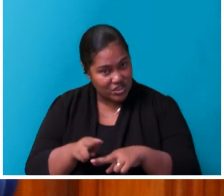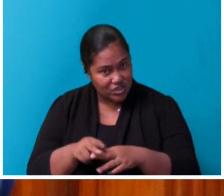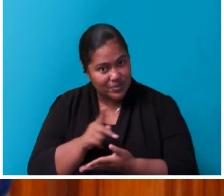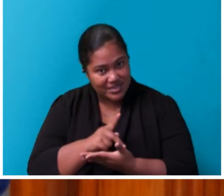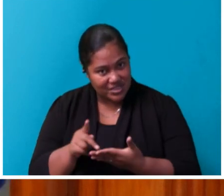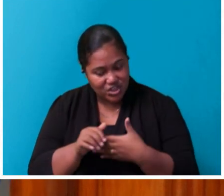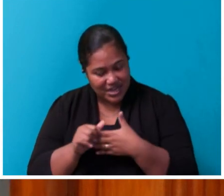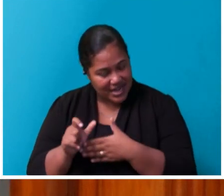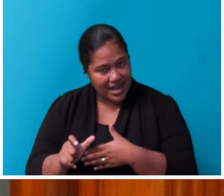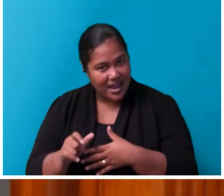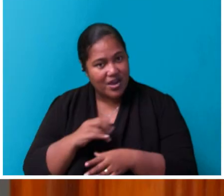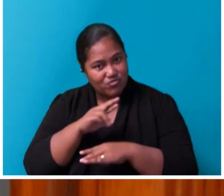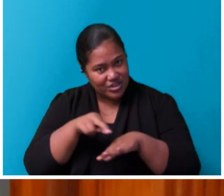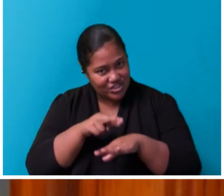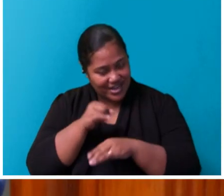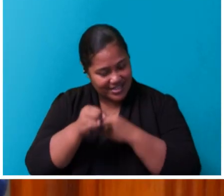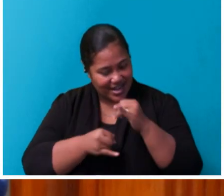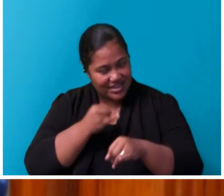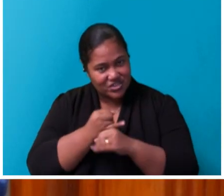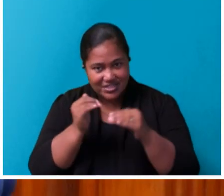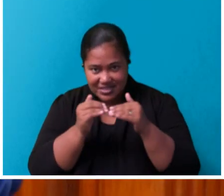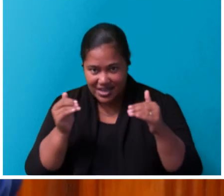and international standards for sustainable